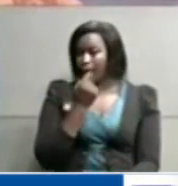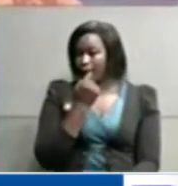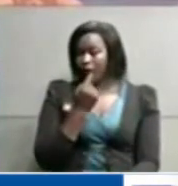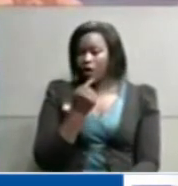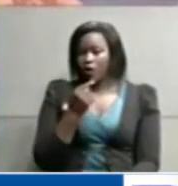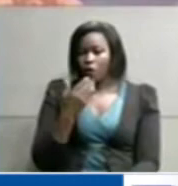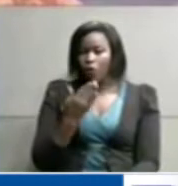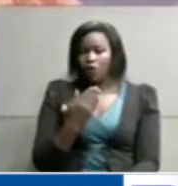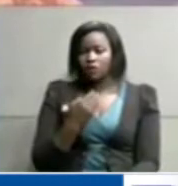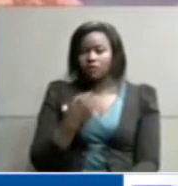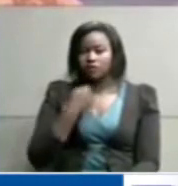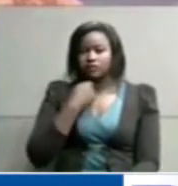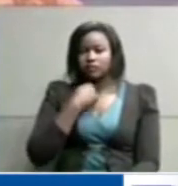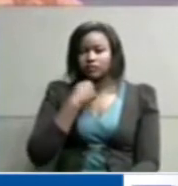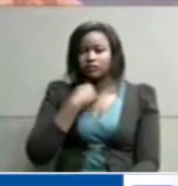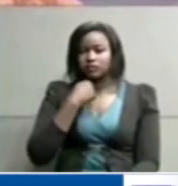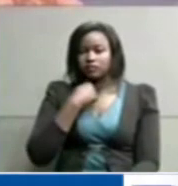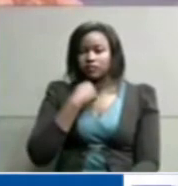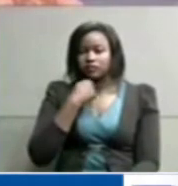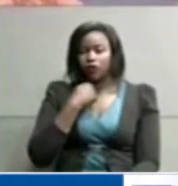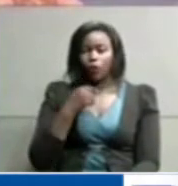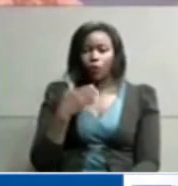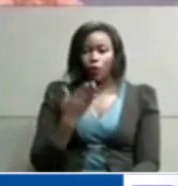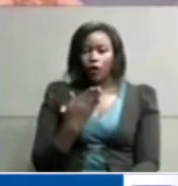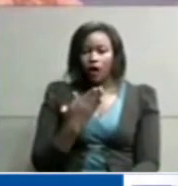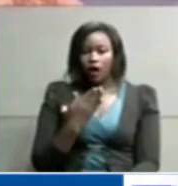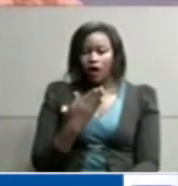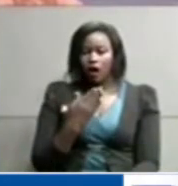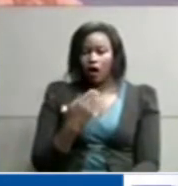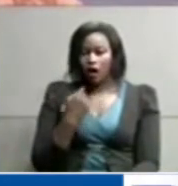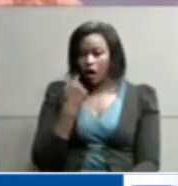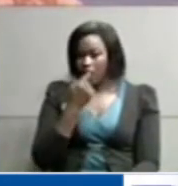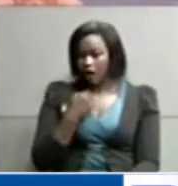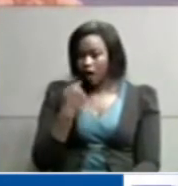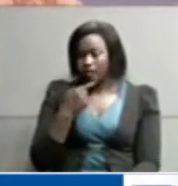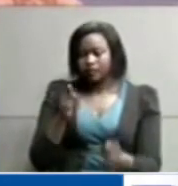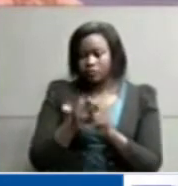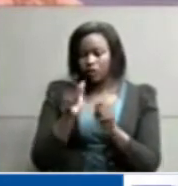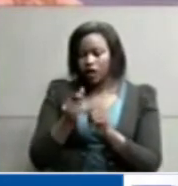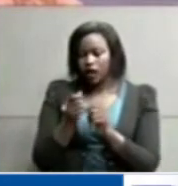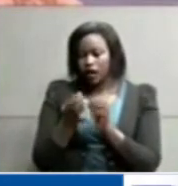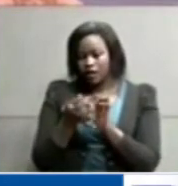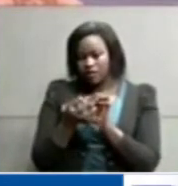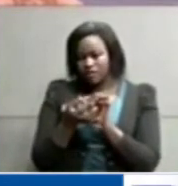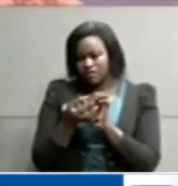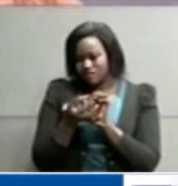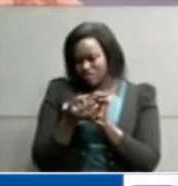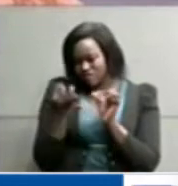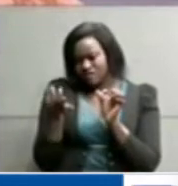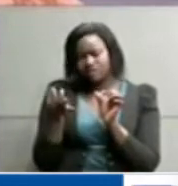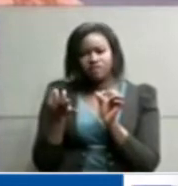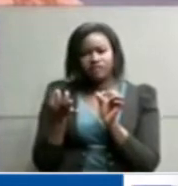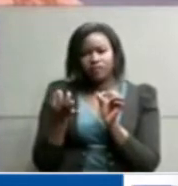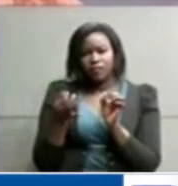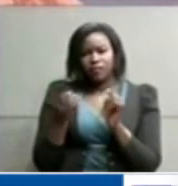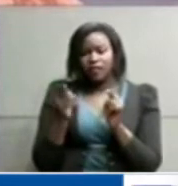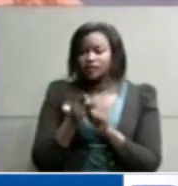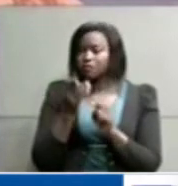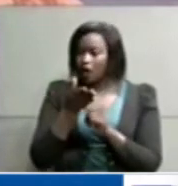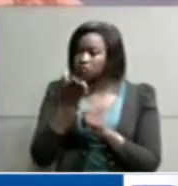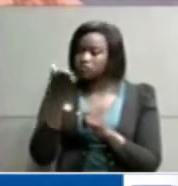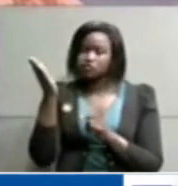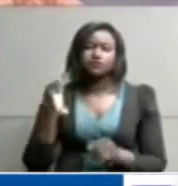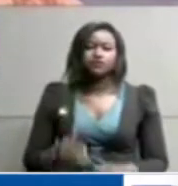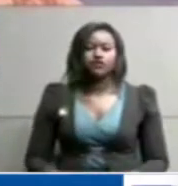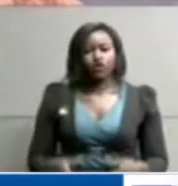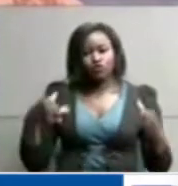back of the throat or the mouth, and we just take off the swab, and these swabs are available. The